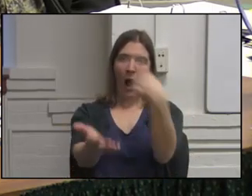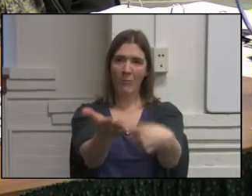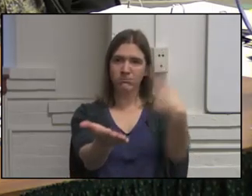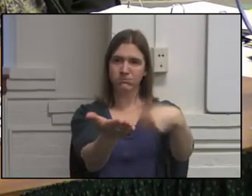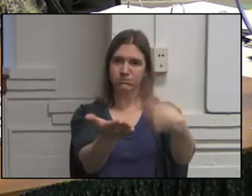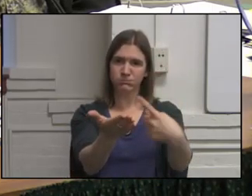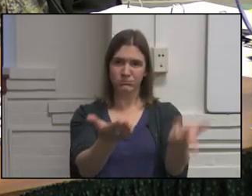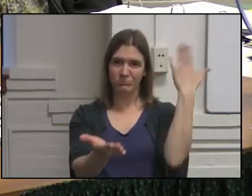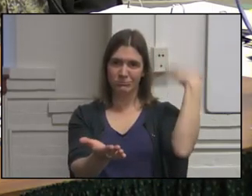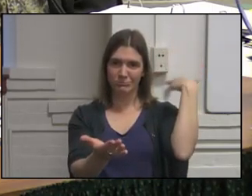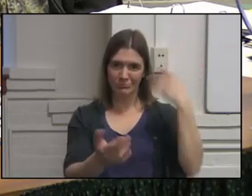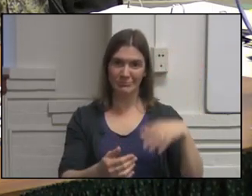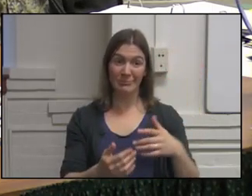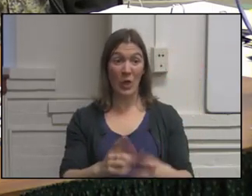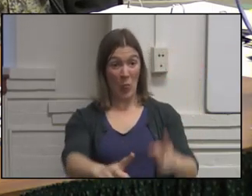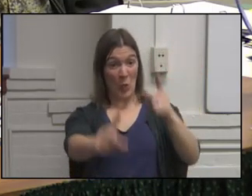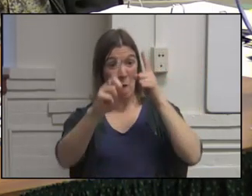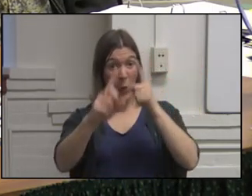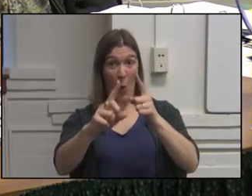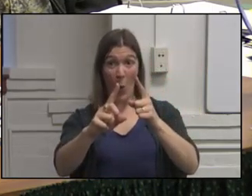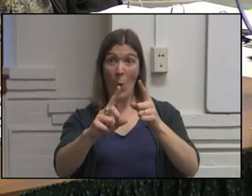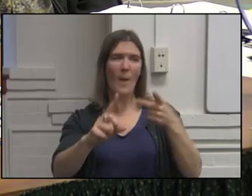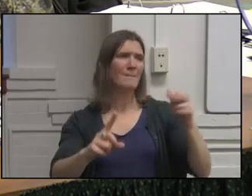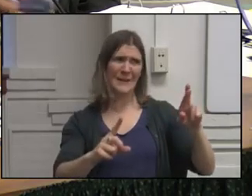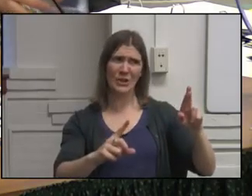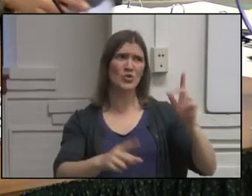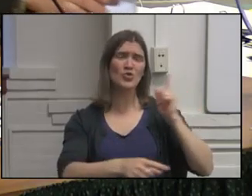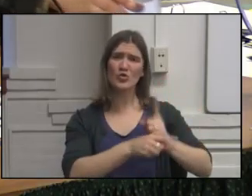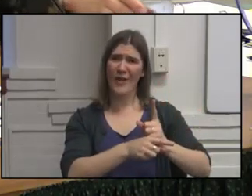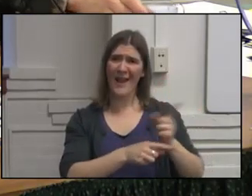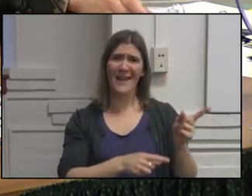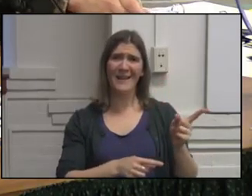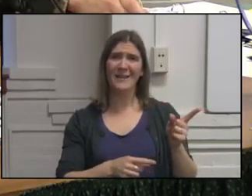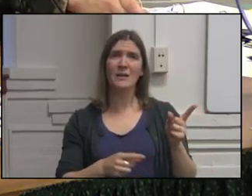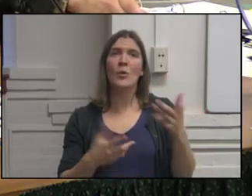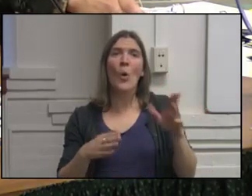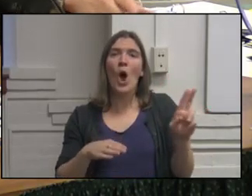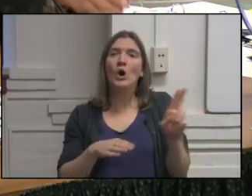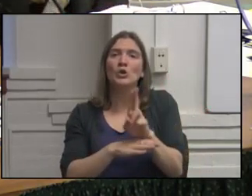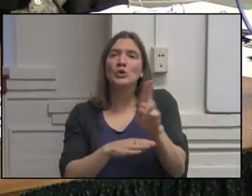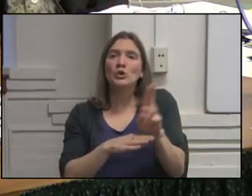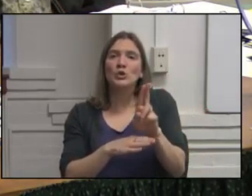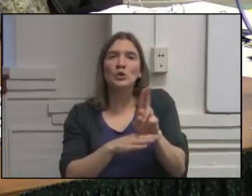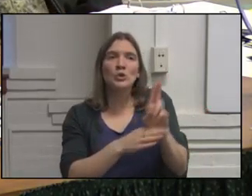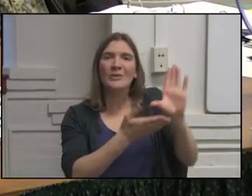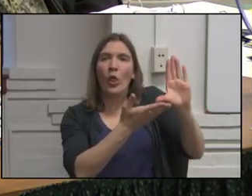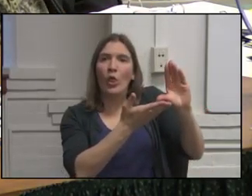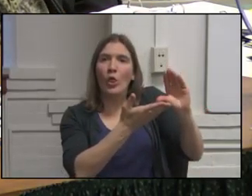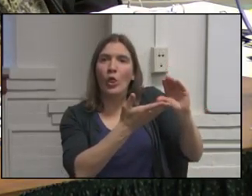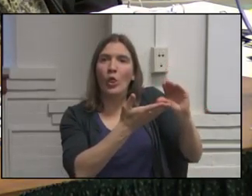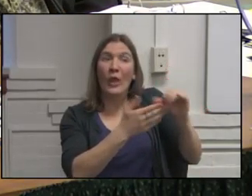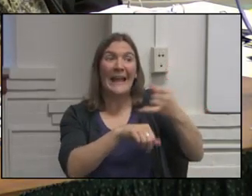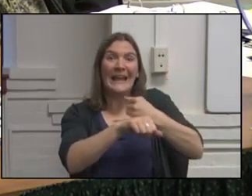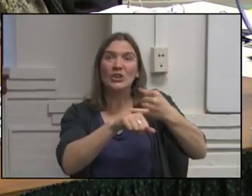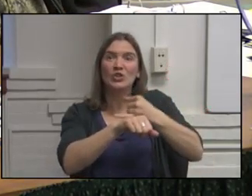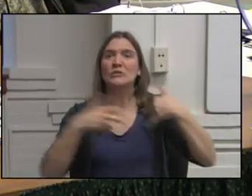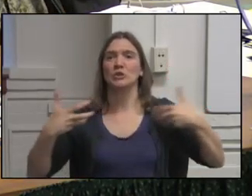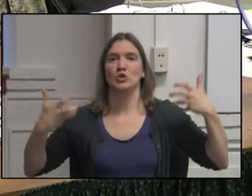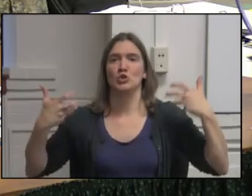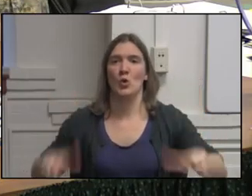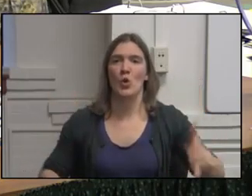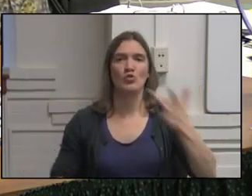that our primary goal, and I think Peter, since he came on board, is to avoid usury, to avoid having to pay interest as much as